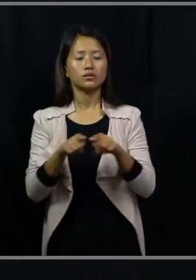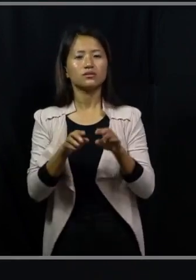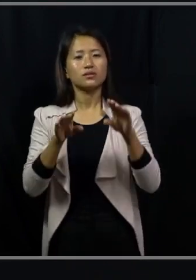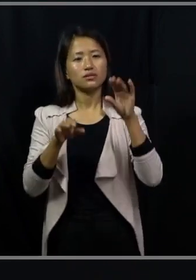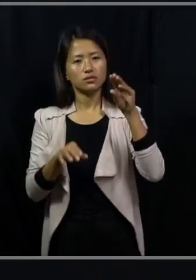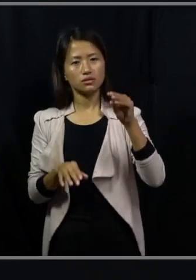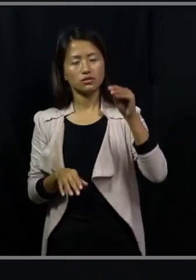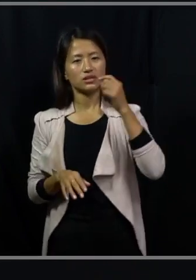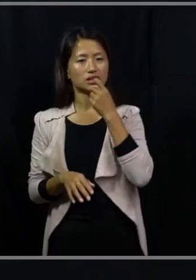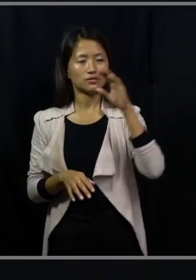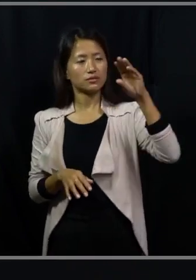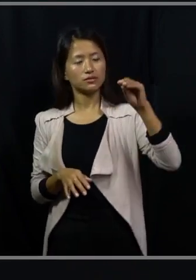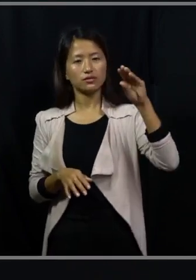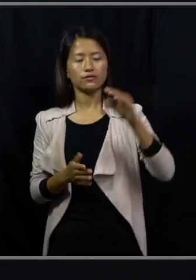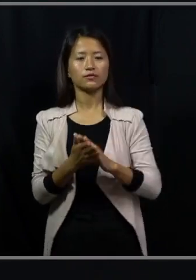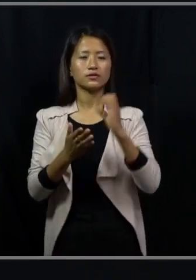tablet,